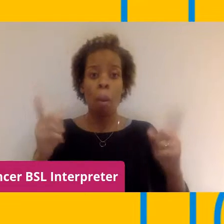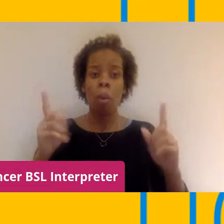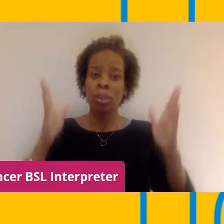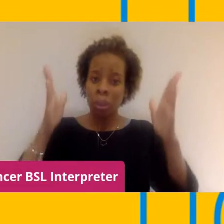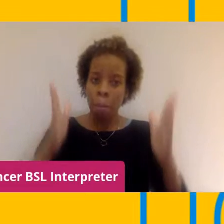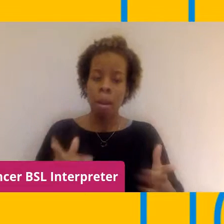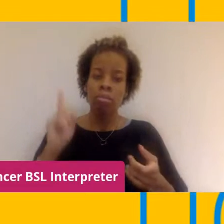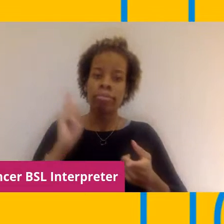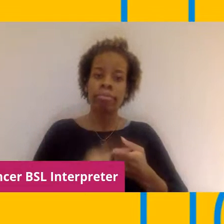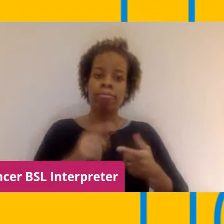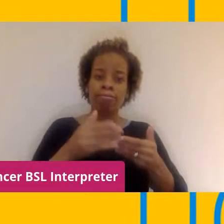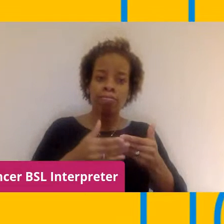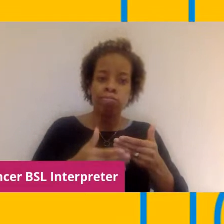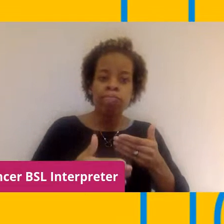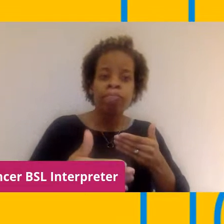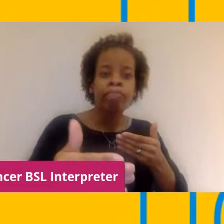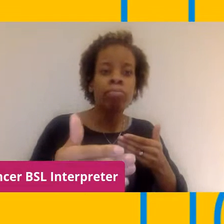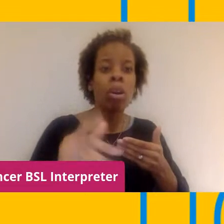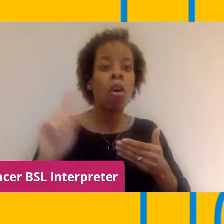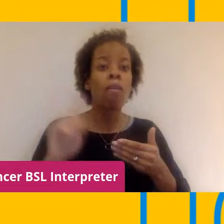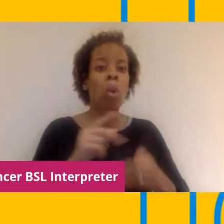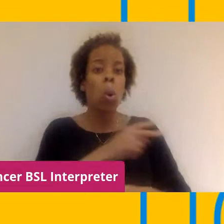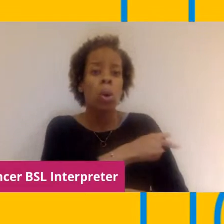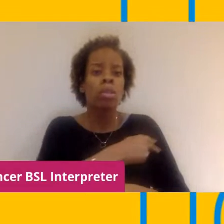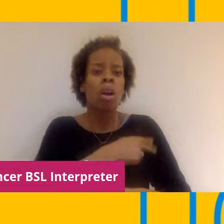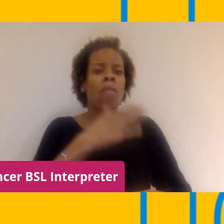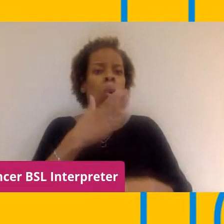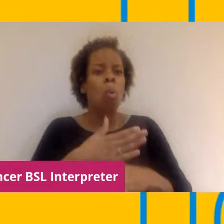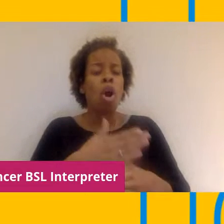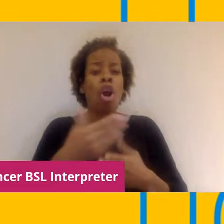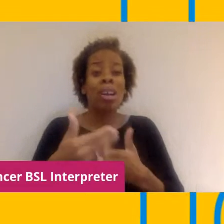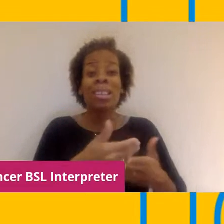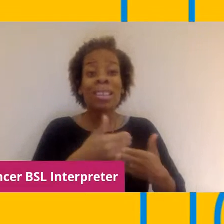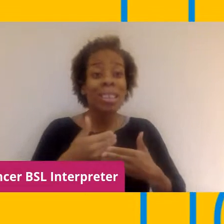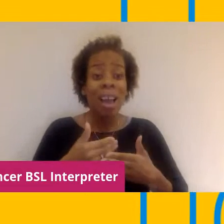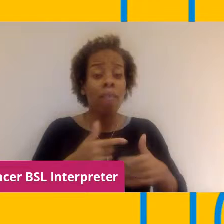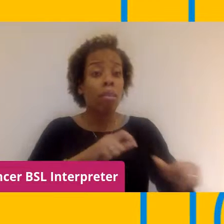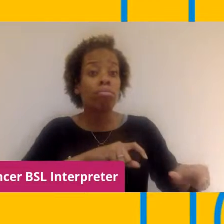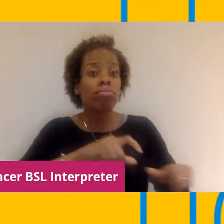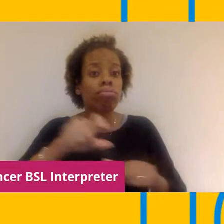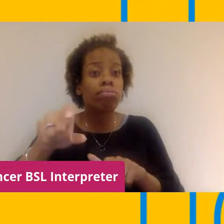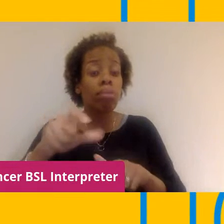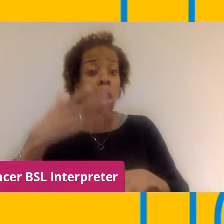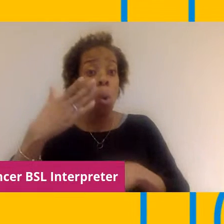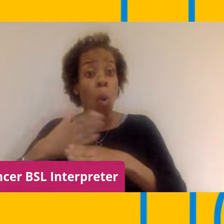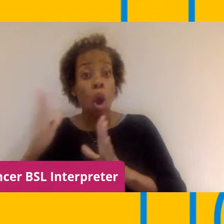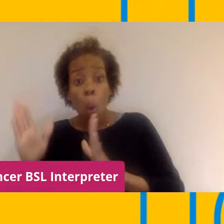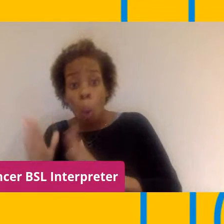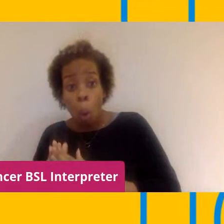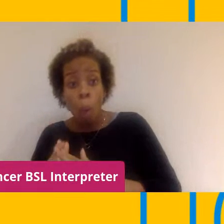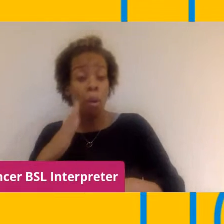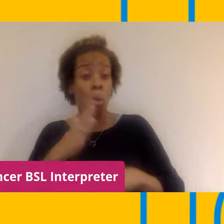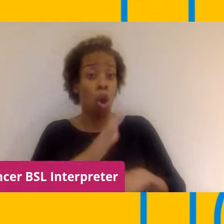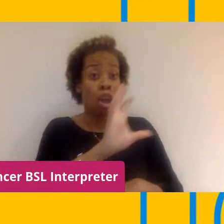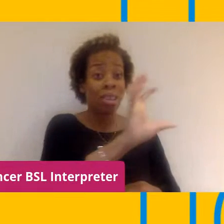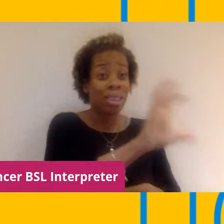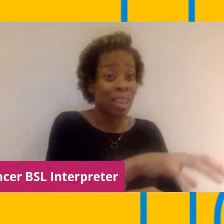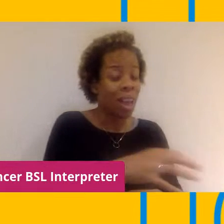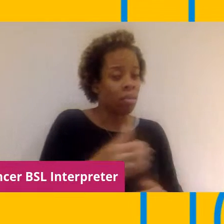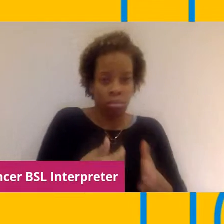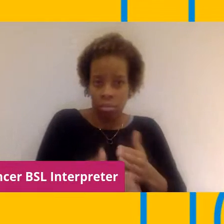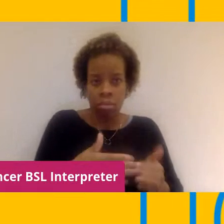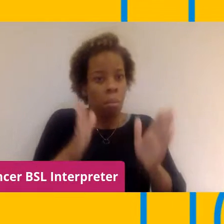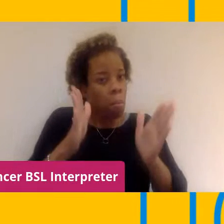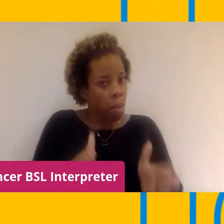measures to keep staff safe, be that working from home or on site. And so I'll come back to some of the questions that would come through